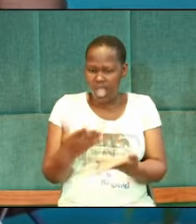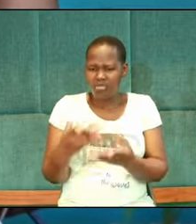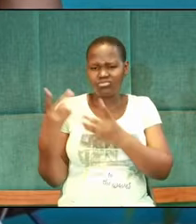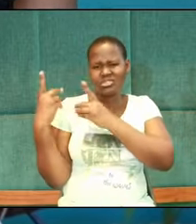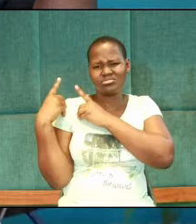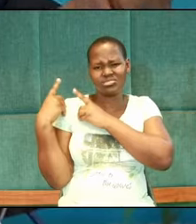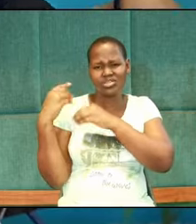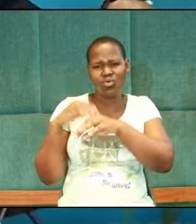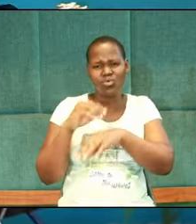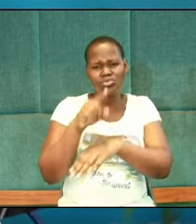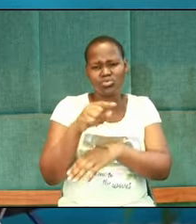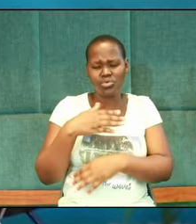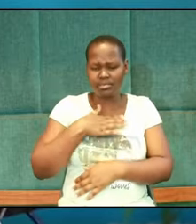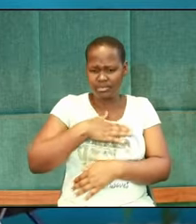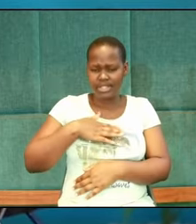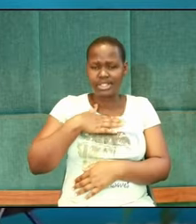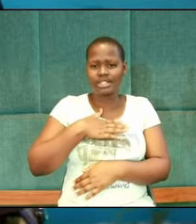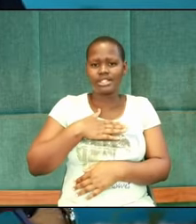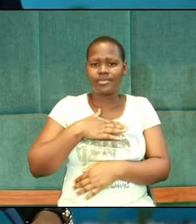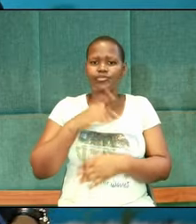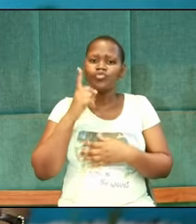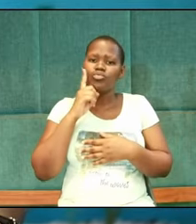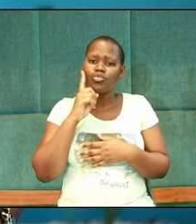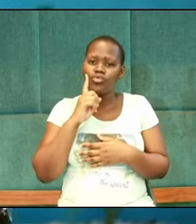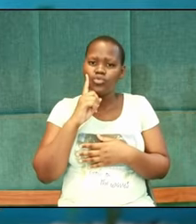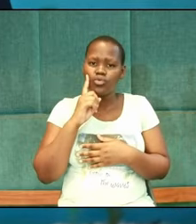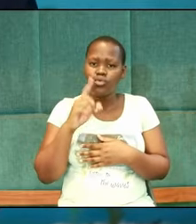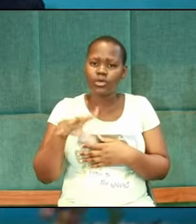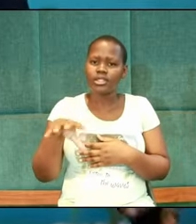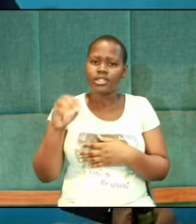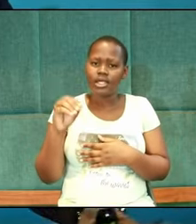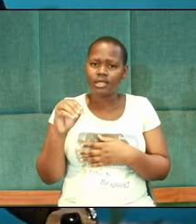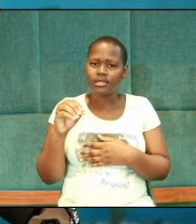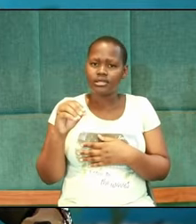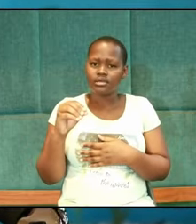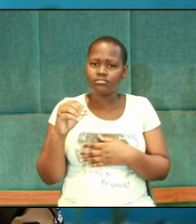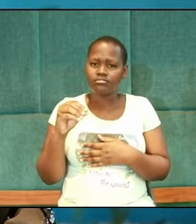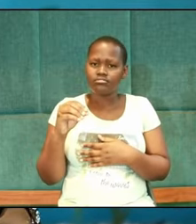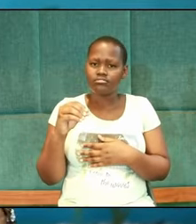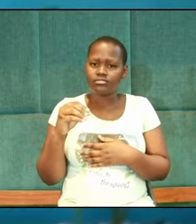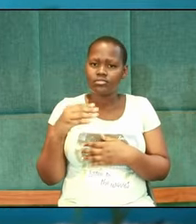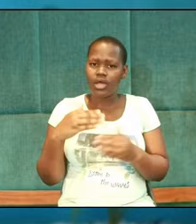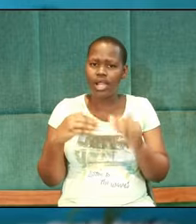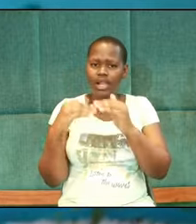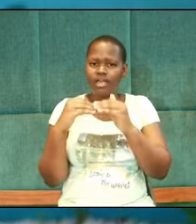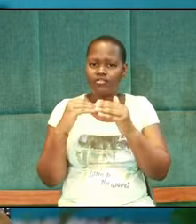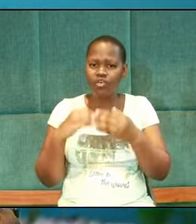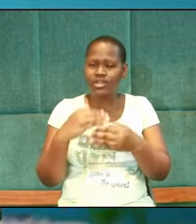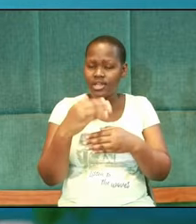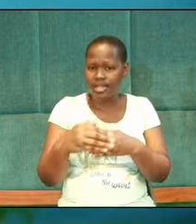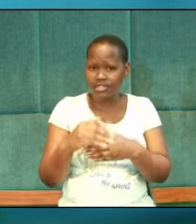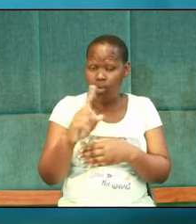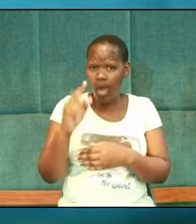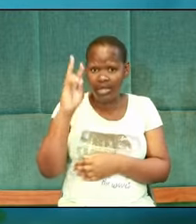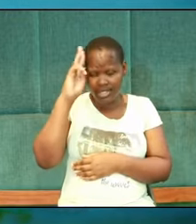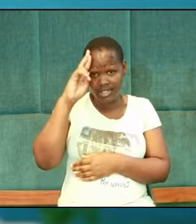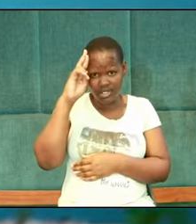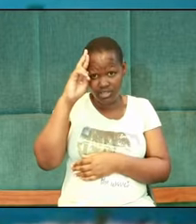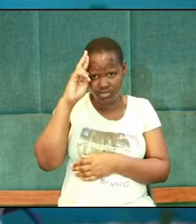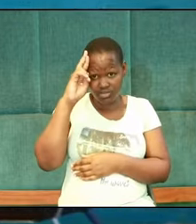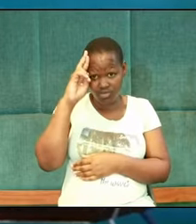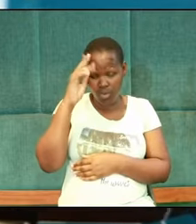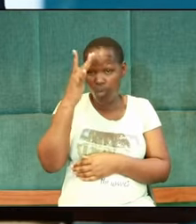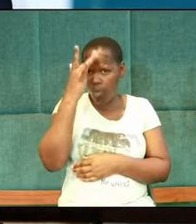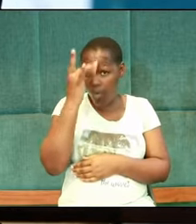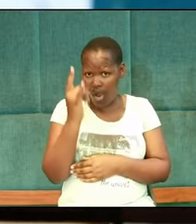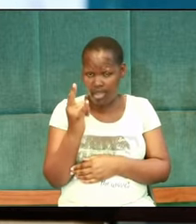please, I want you in person. Tomorrow we are taking it to the next level. One of the reasons